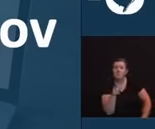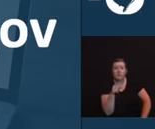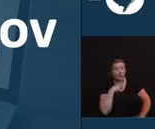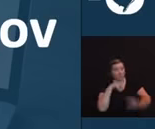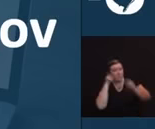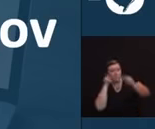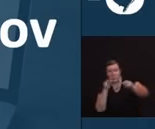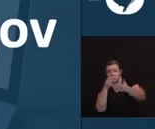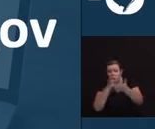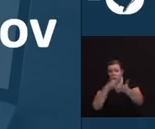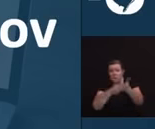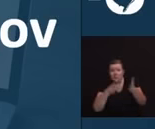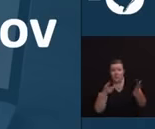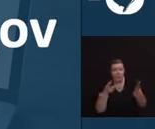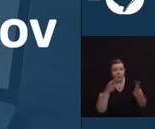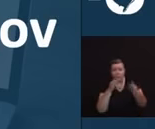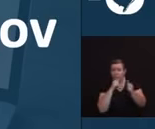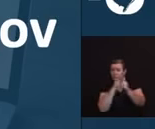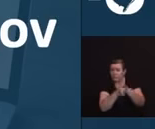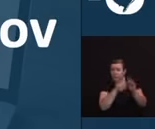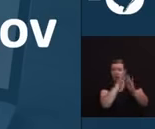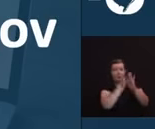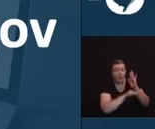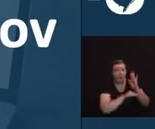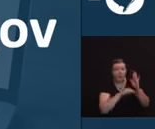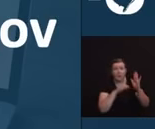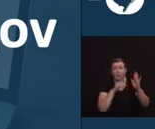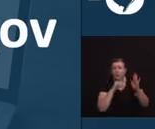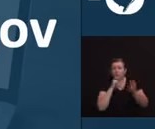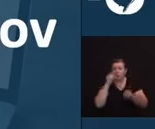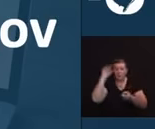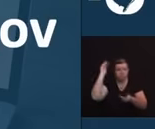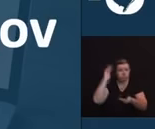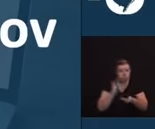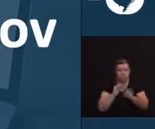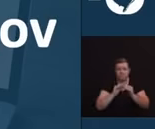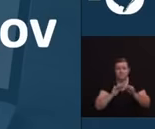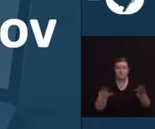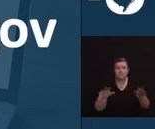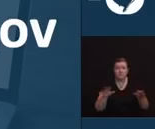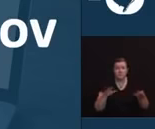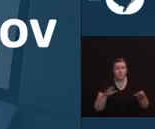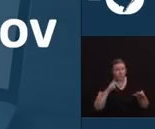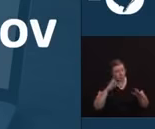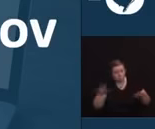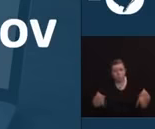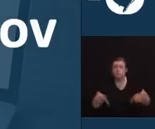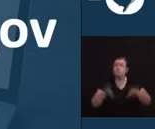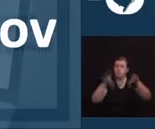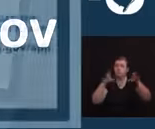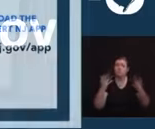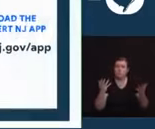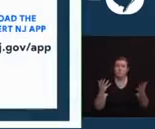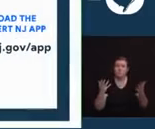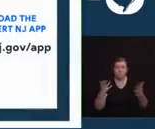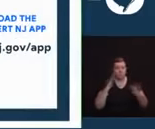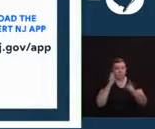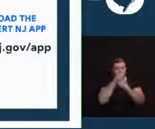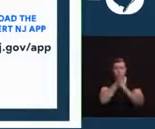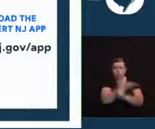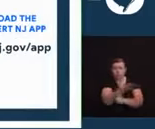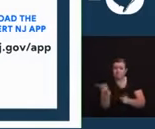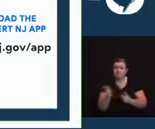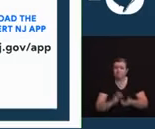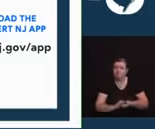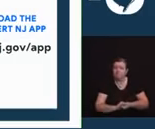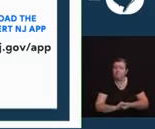better compliance and lower levels of infection, we will take action. Now listen, for all these reasons, I urge you also to we haven't said this in a couple